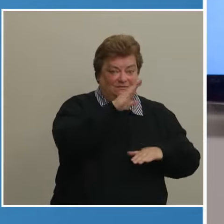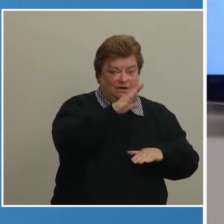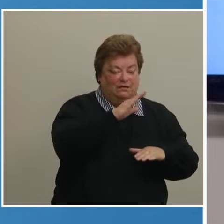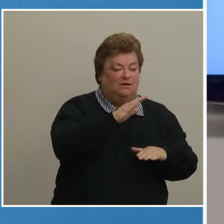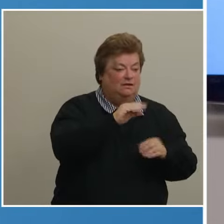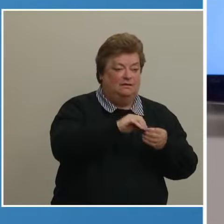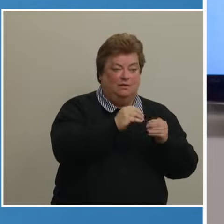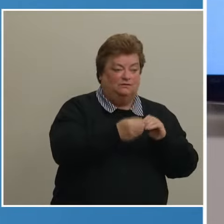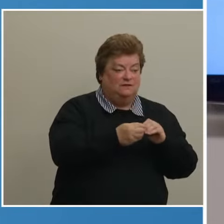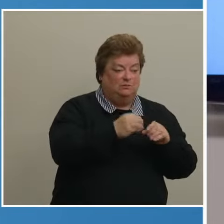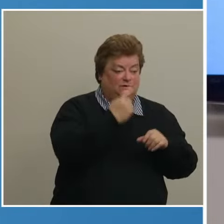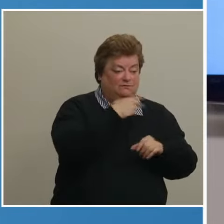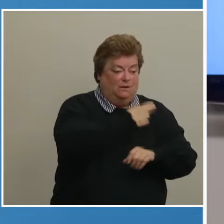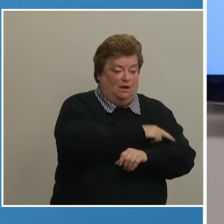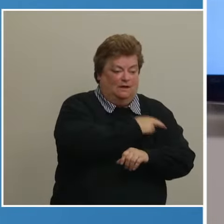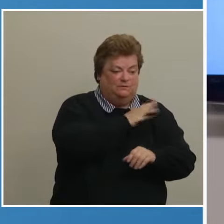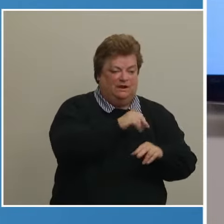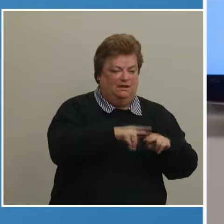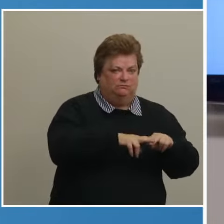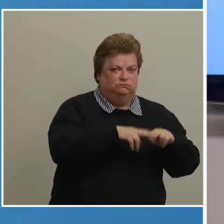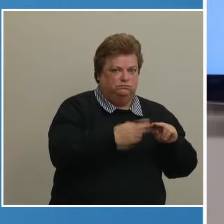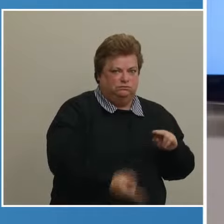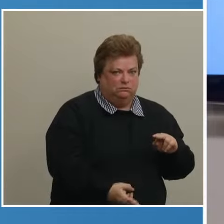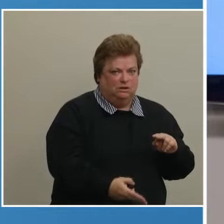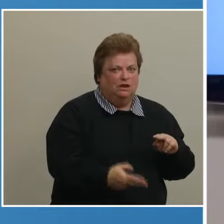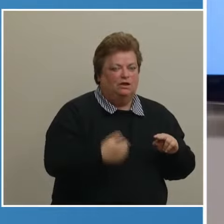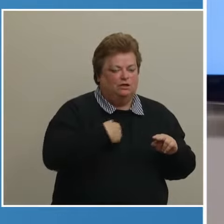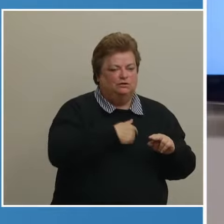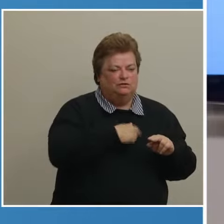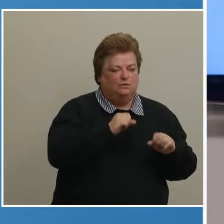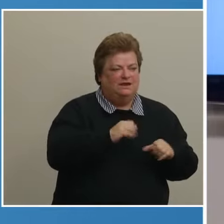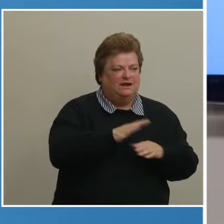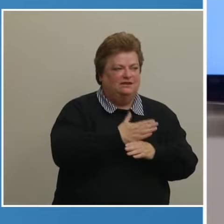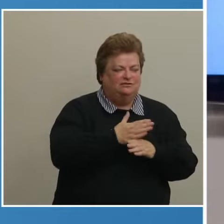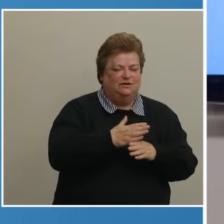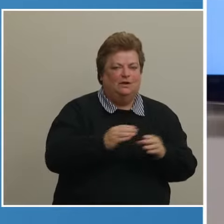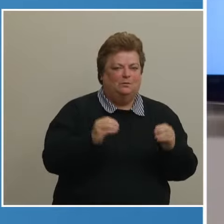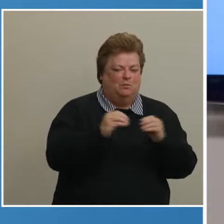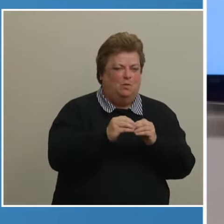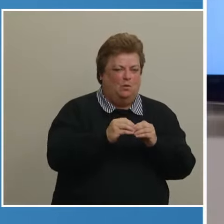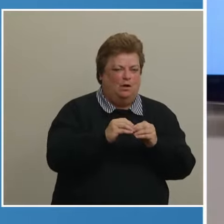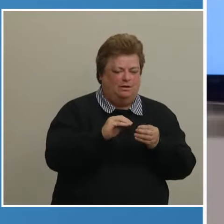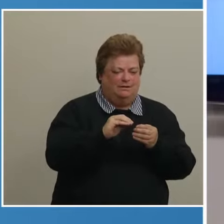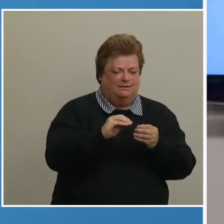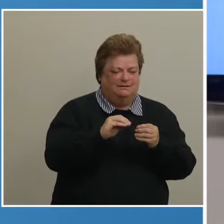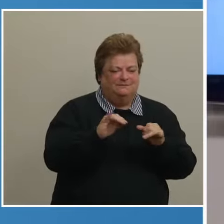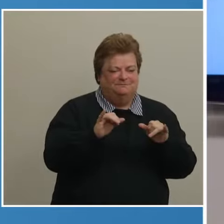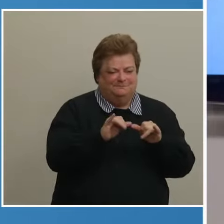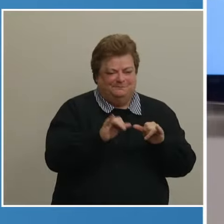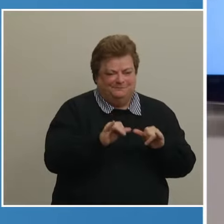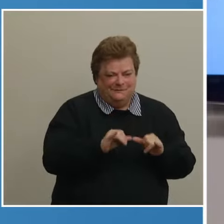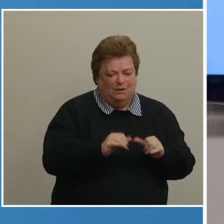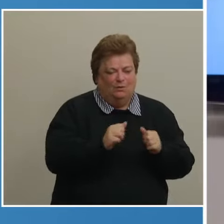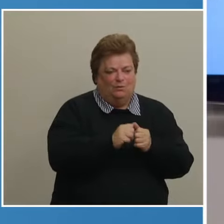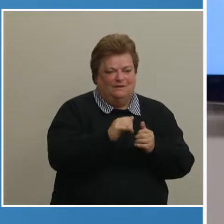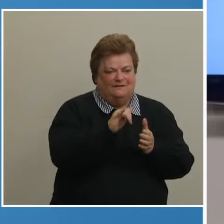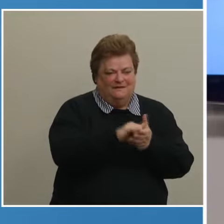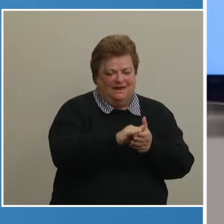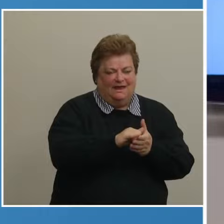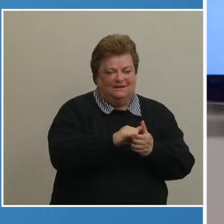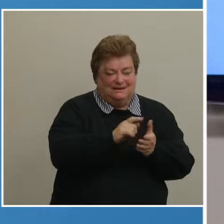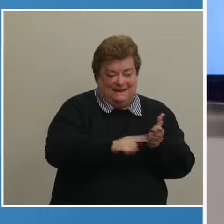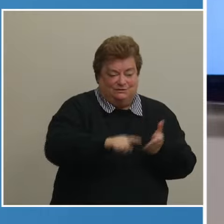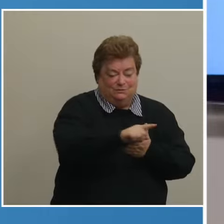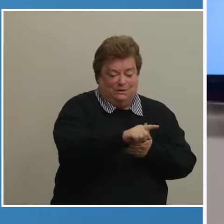lower, as we'll be able to share some more demographics next week at the briefing. But once we